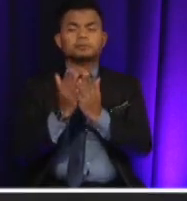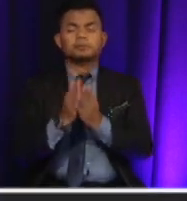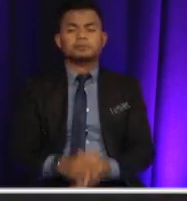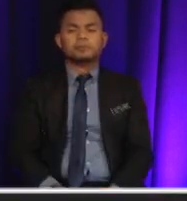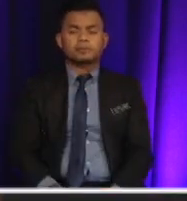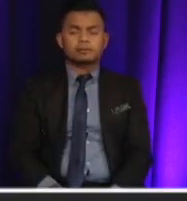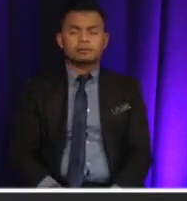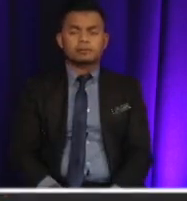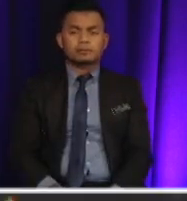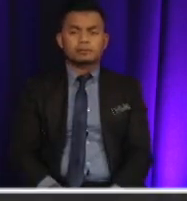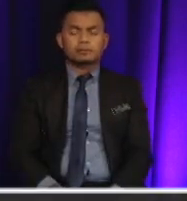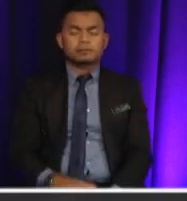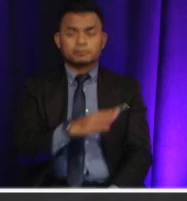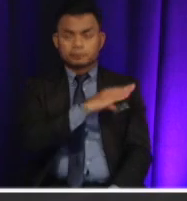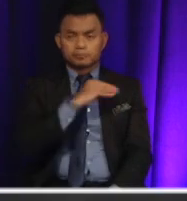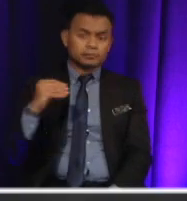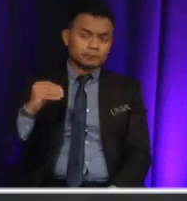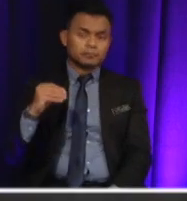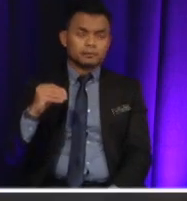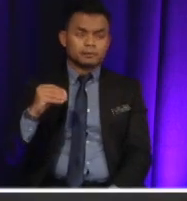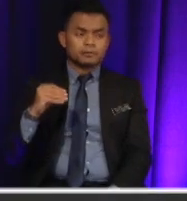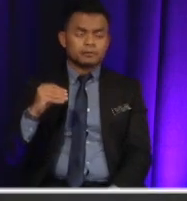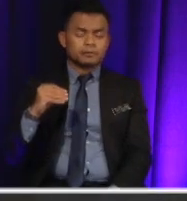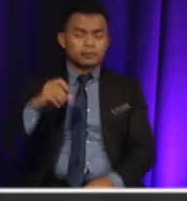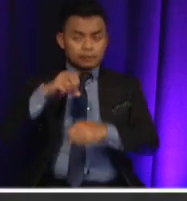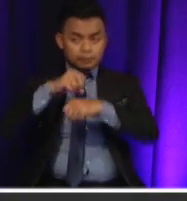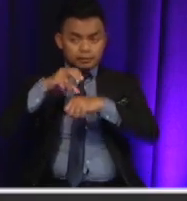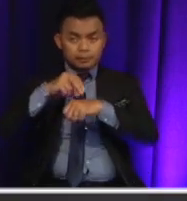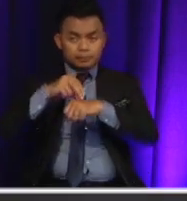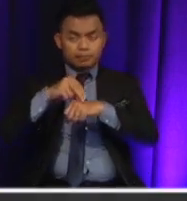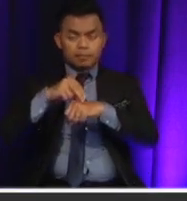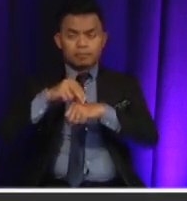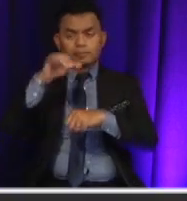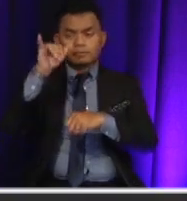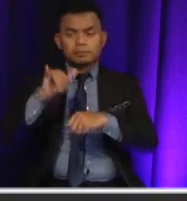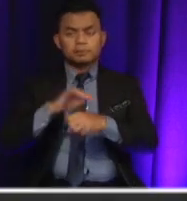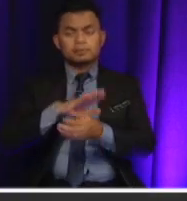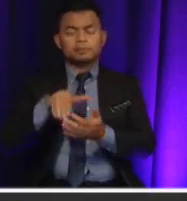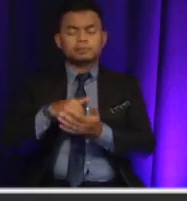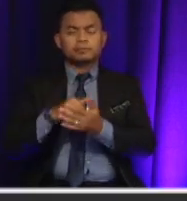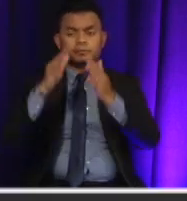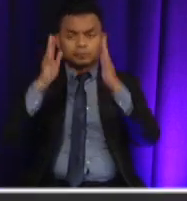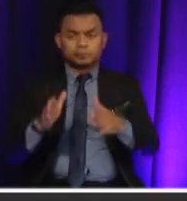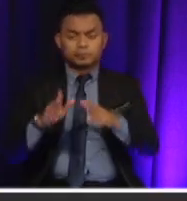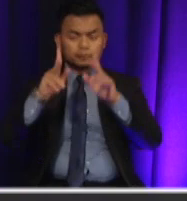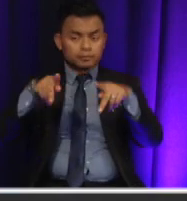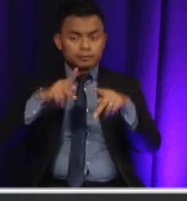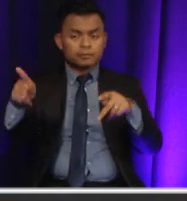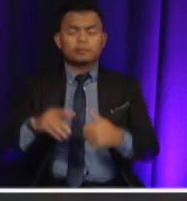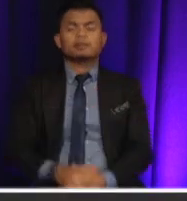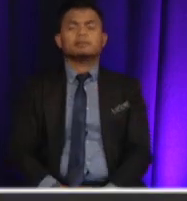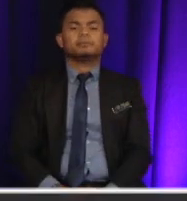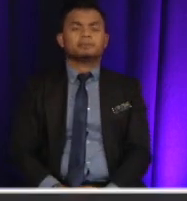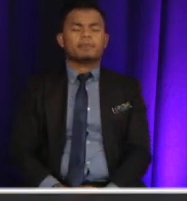feed. And the piece of good advice which no one seems to need. All right, so from here, stanza 4, which is